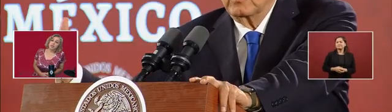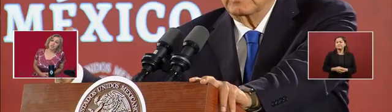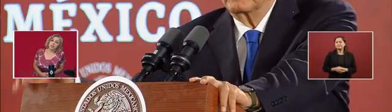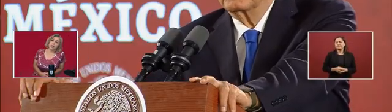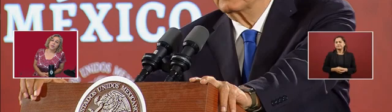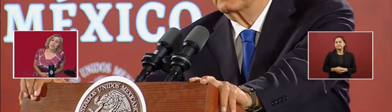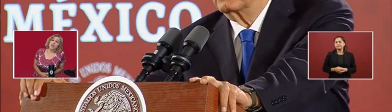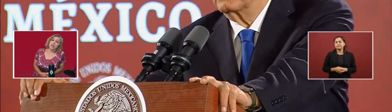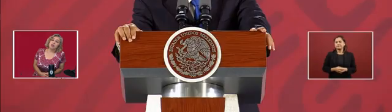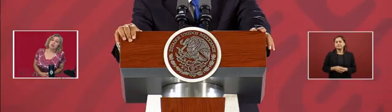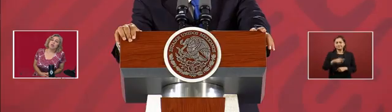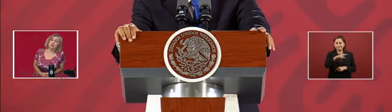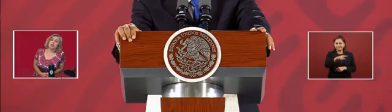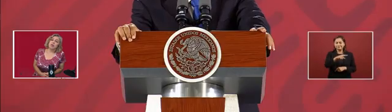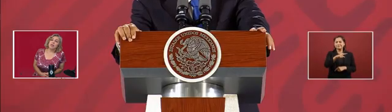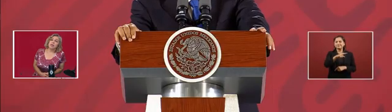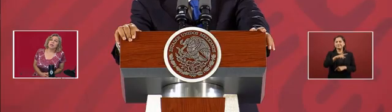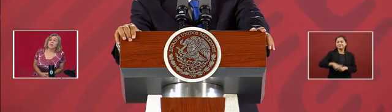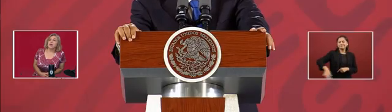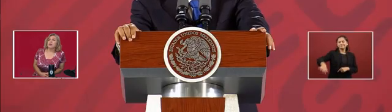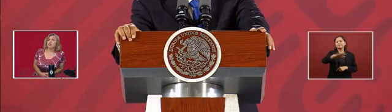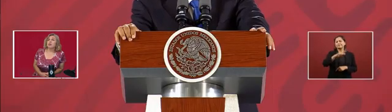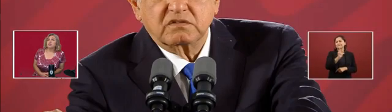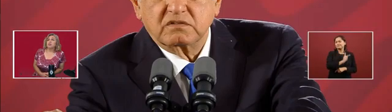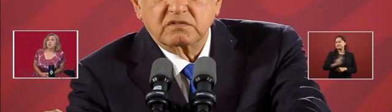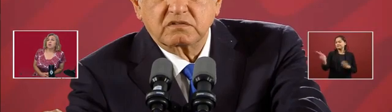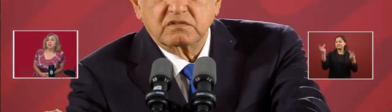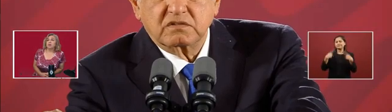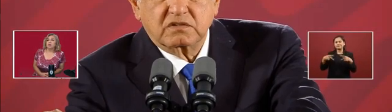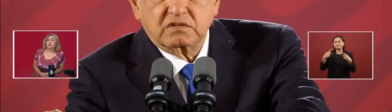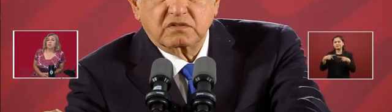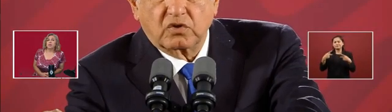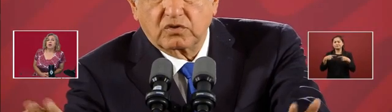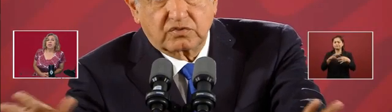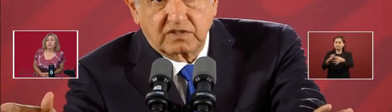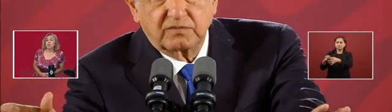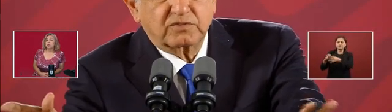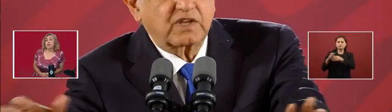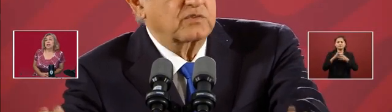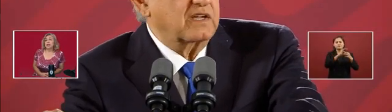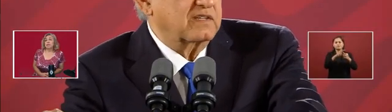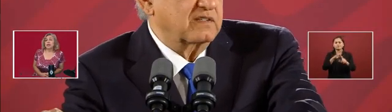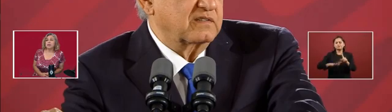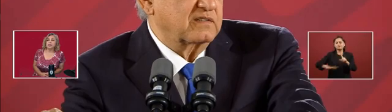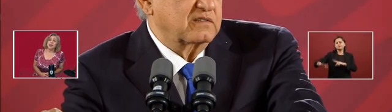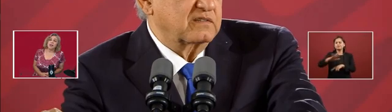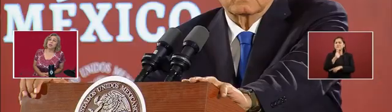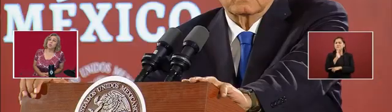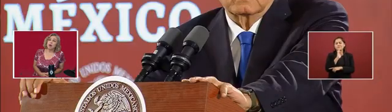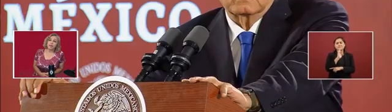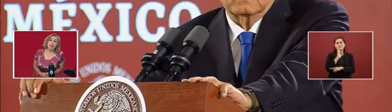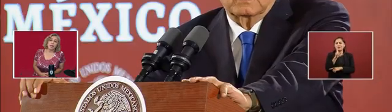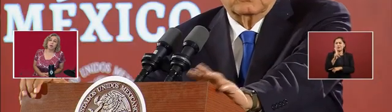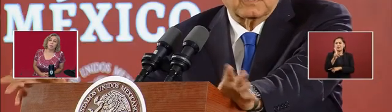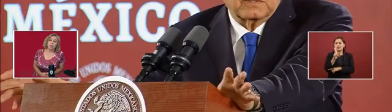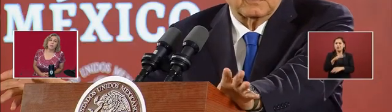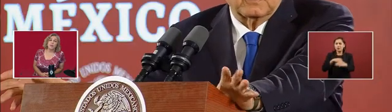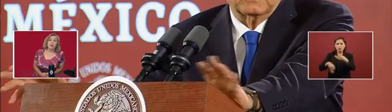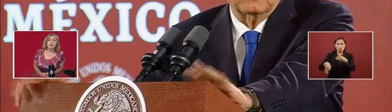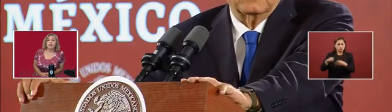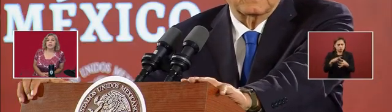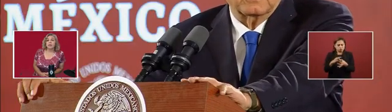that are more honest and just and efficient is the participation of the citizens. To